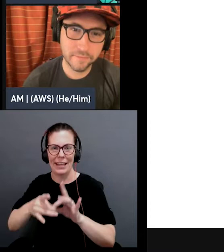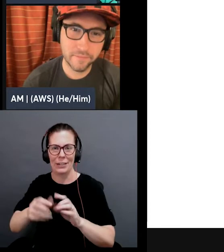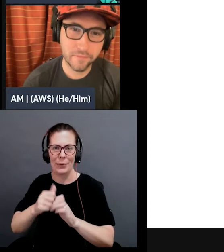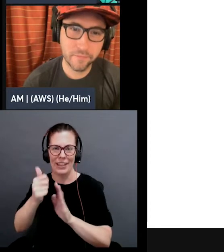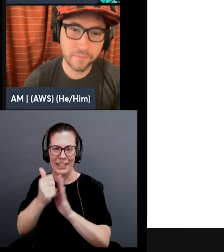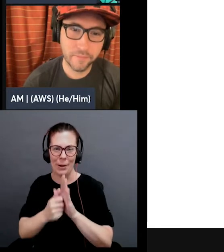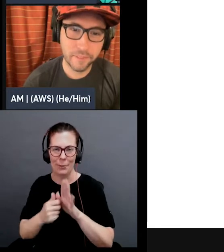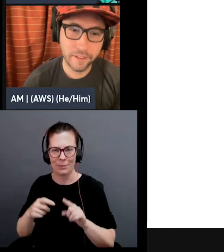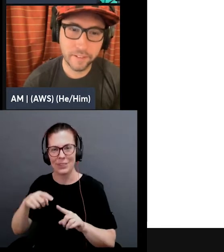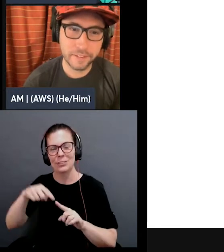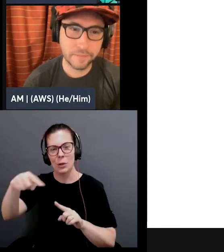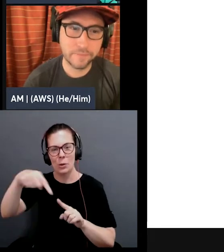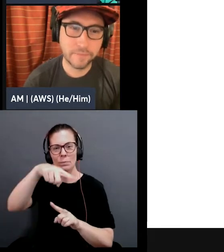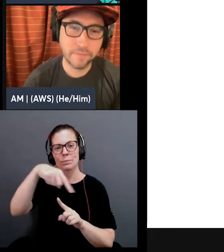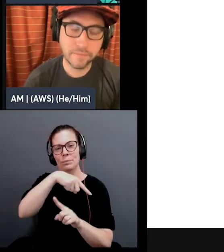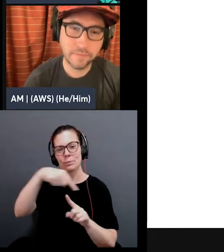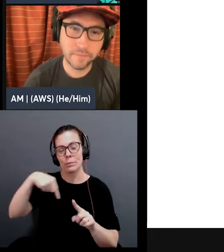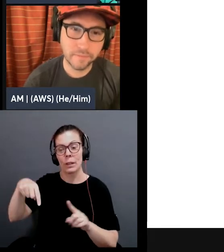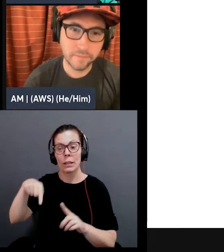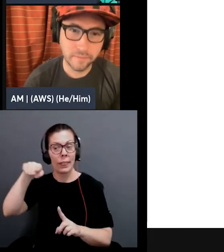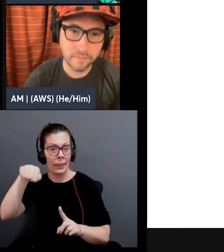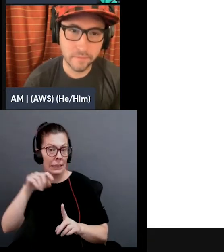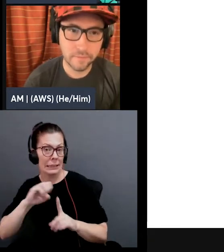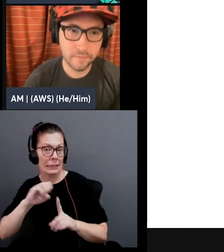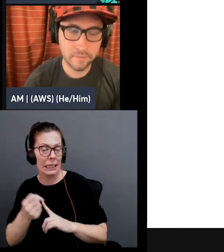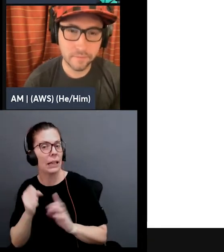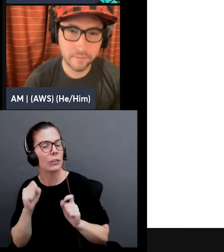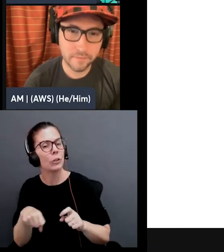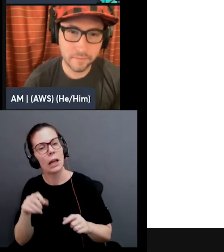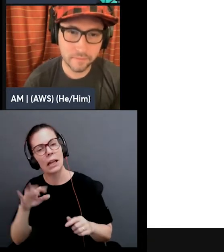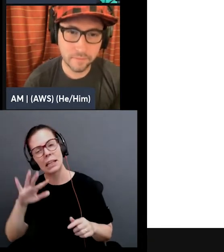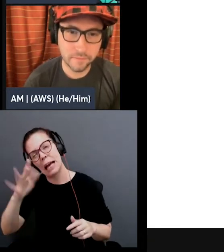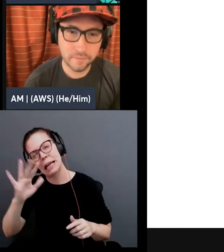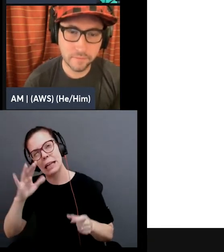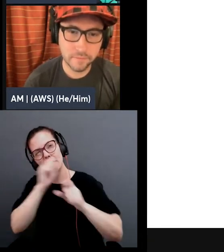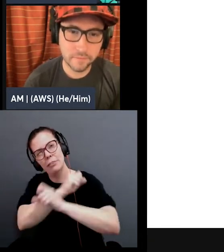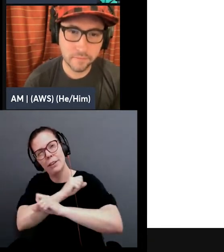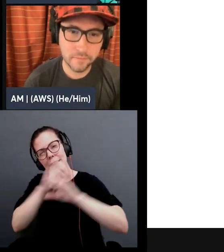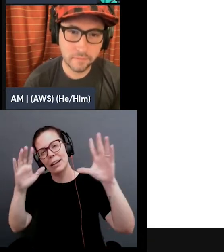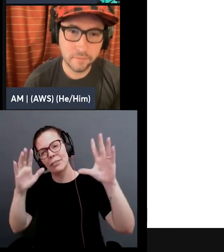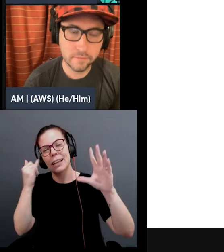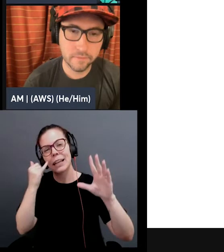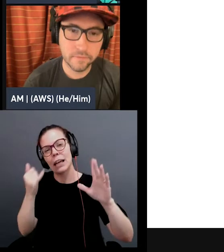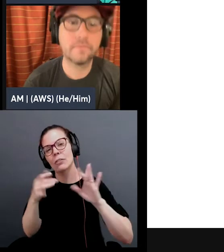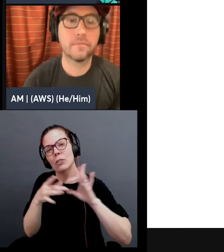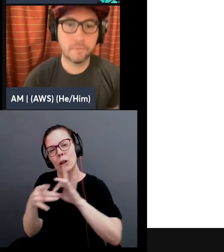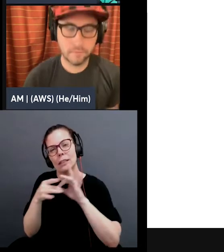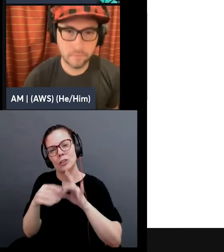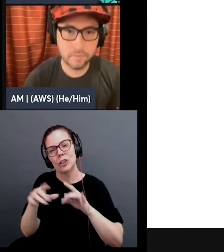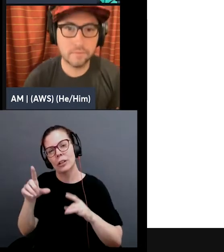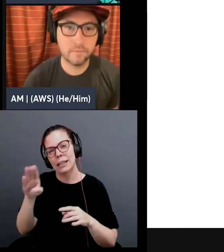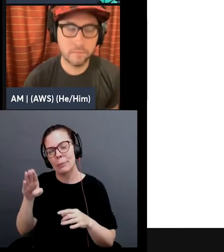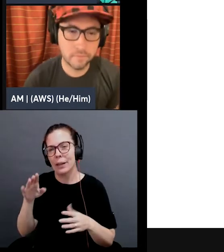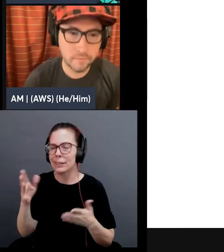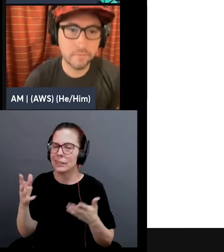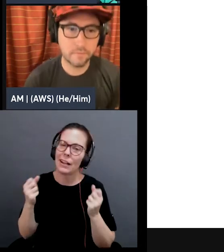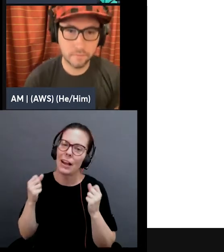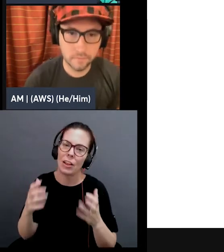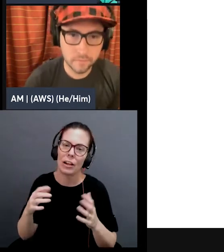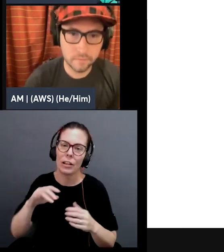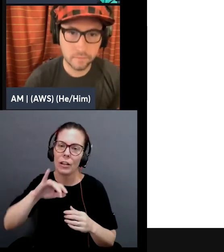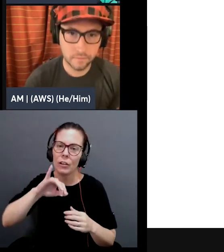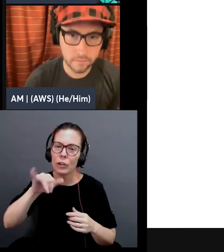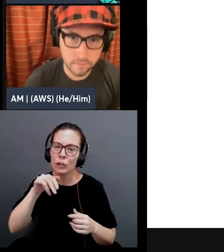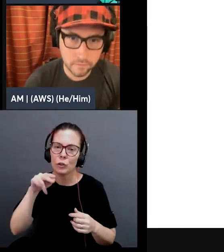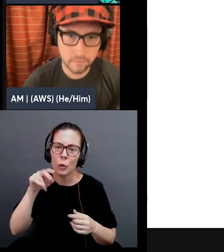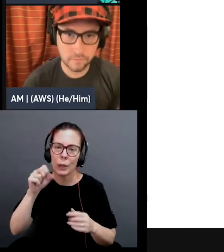this, in this case, you could sort of think of this if you're from a relational database as basically doing a bunch of joins to a